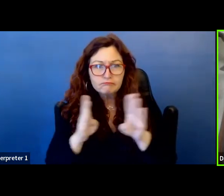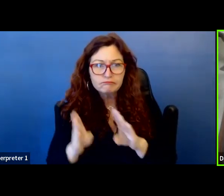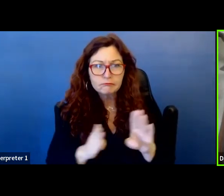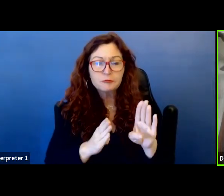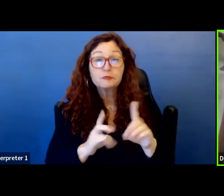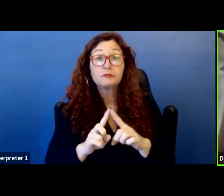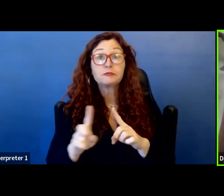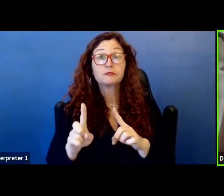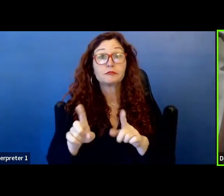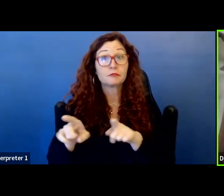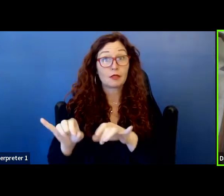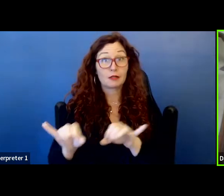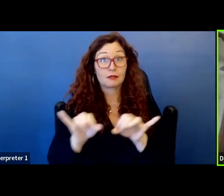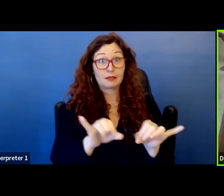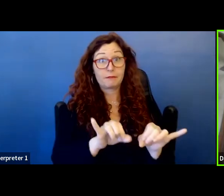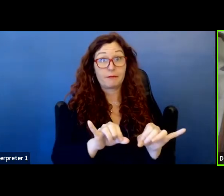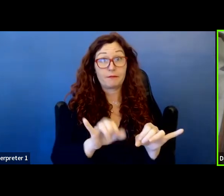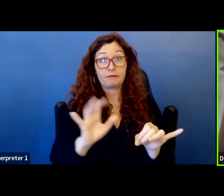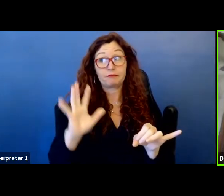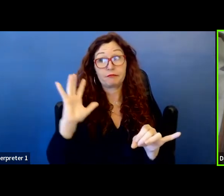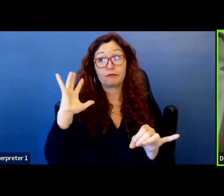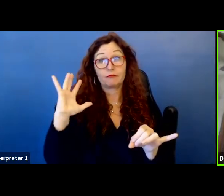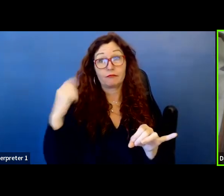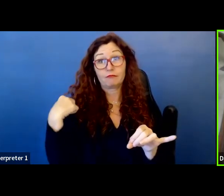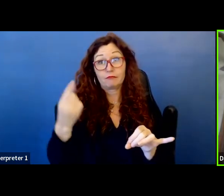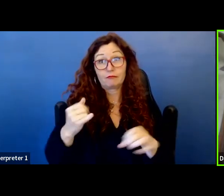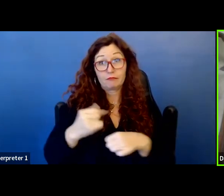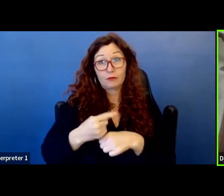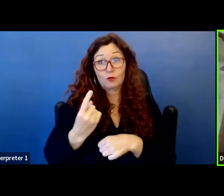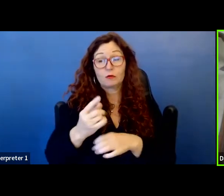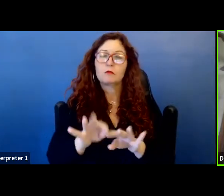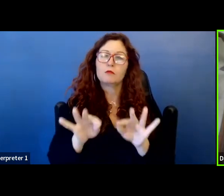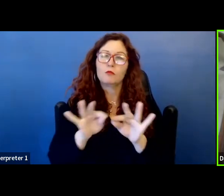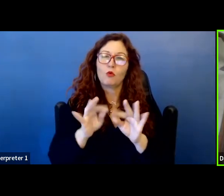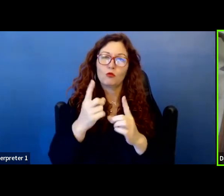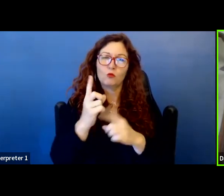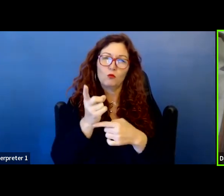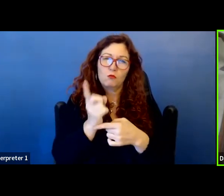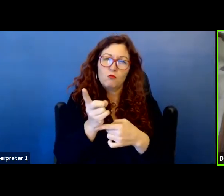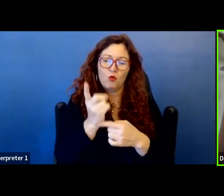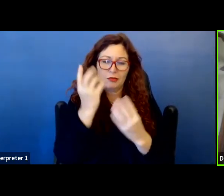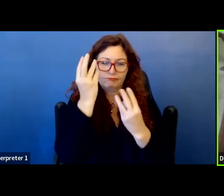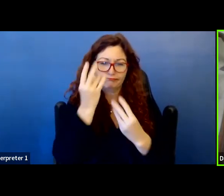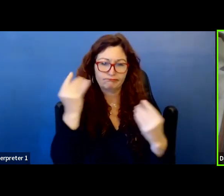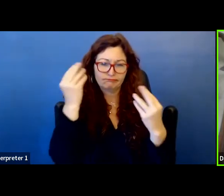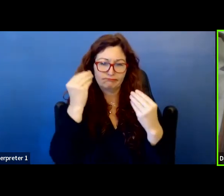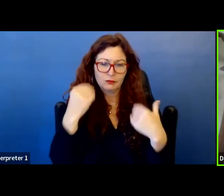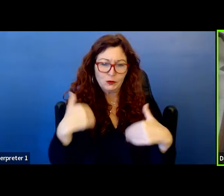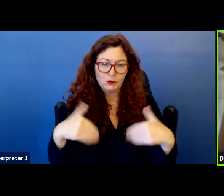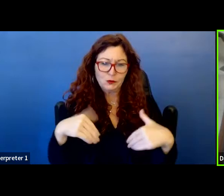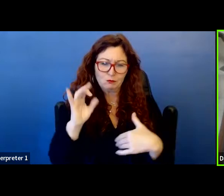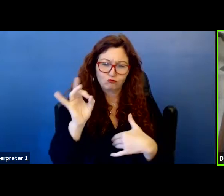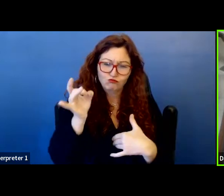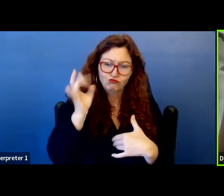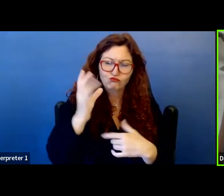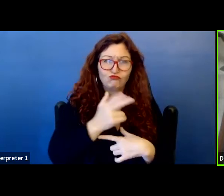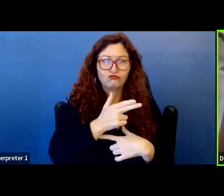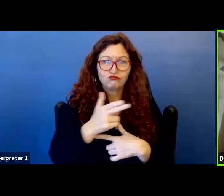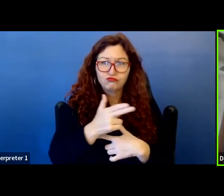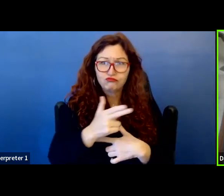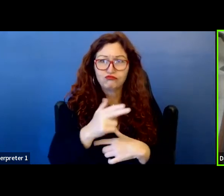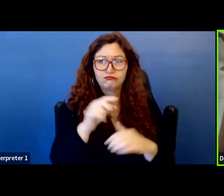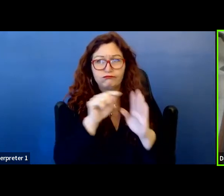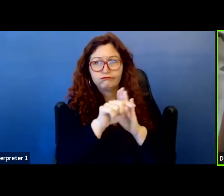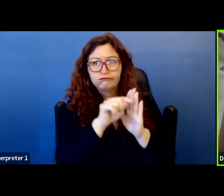i also wanted to take a moment to pay respect and honor the lives lost in the mass shooting in buffalo new york um the shooting shows that hate and racism is